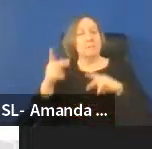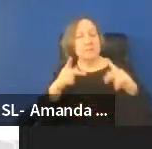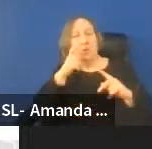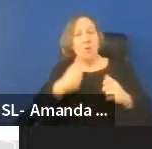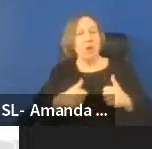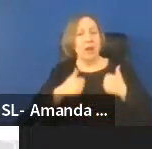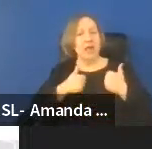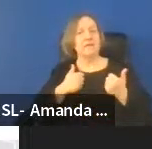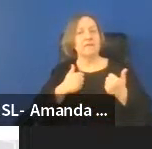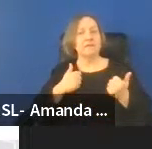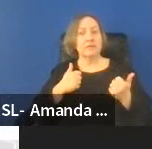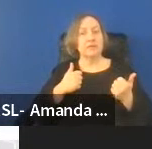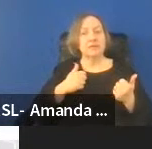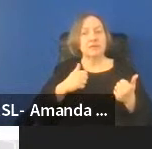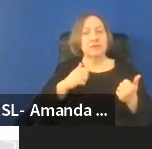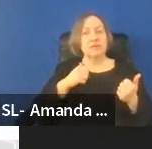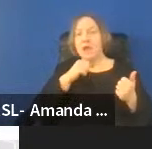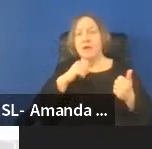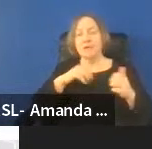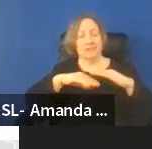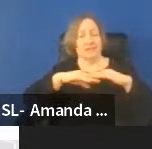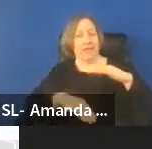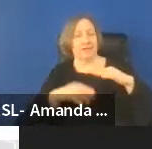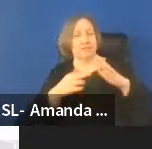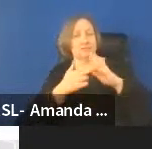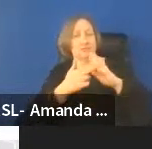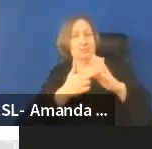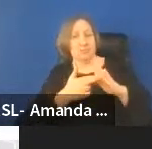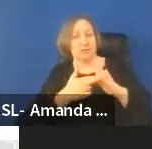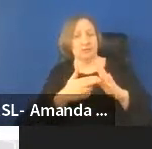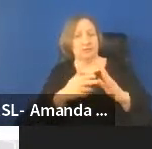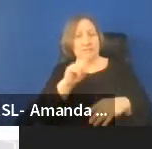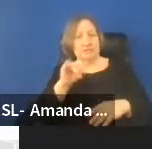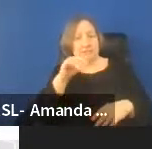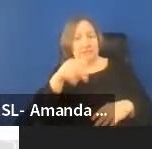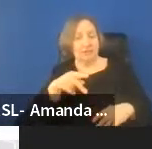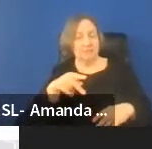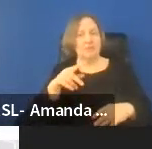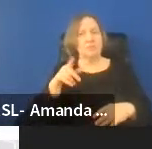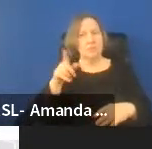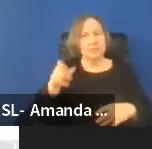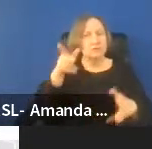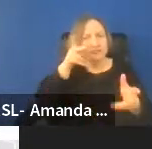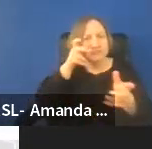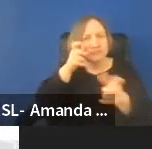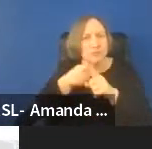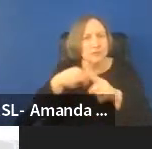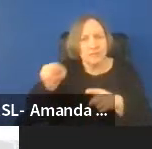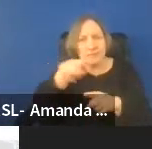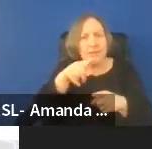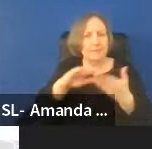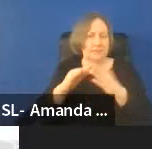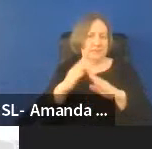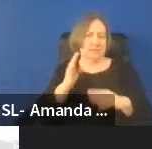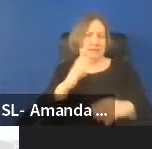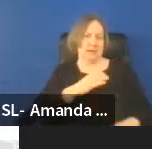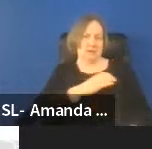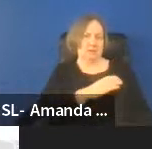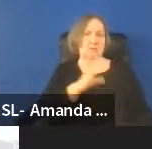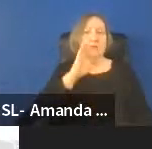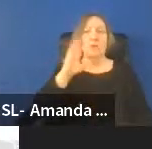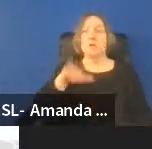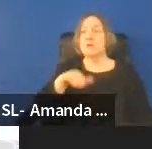upper underrepresented zip codes are the voices that need to be heard at City Council. We also know that zip code